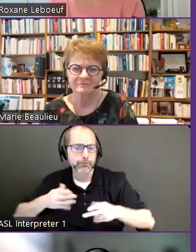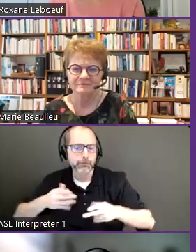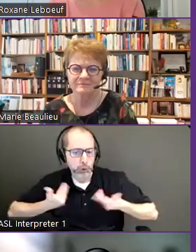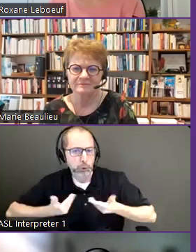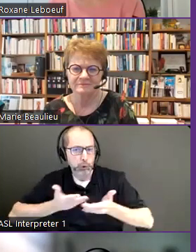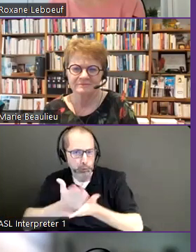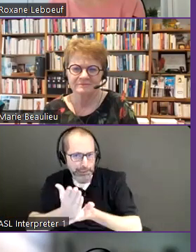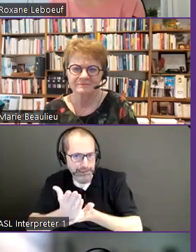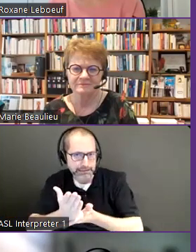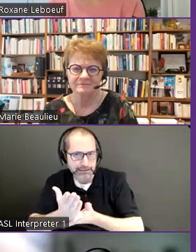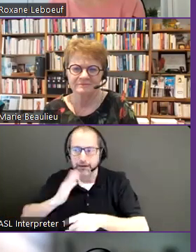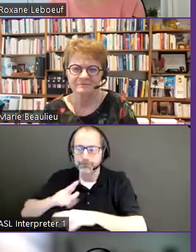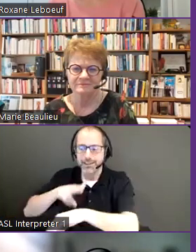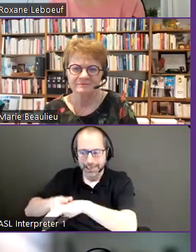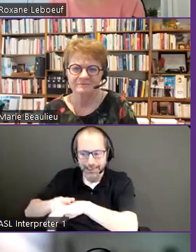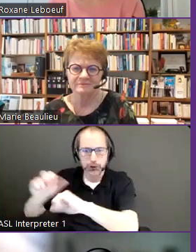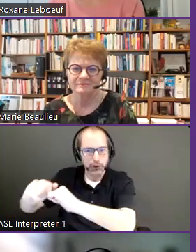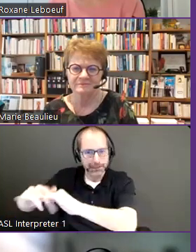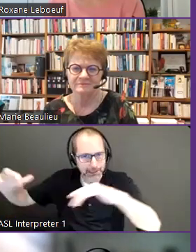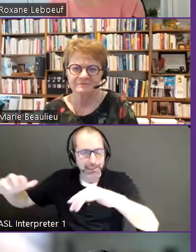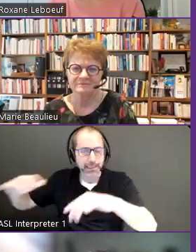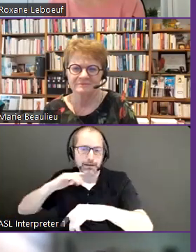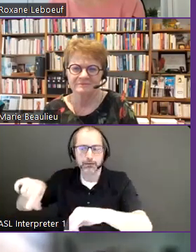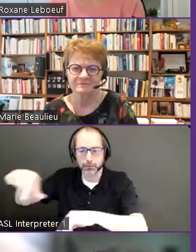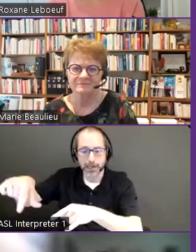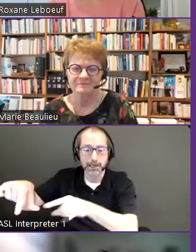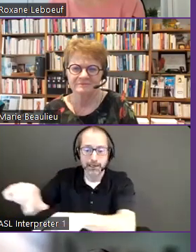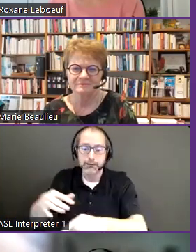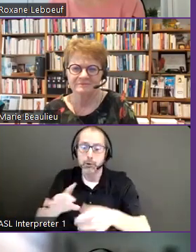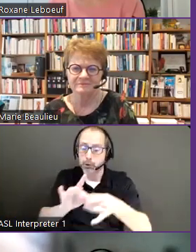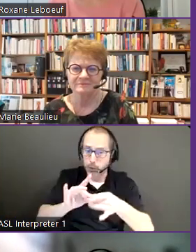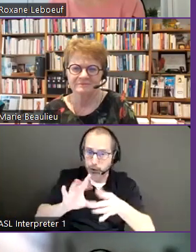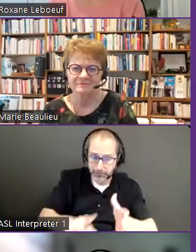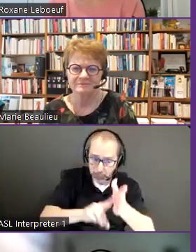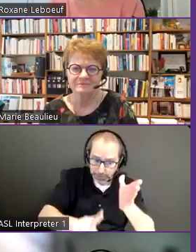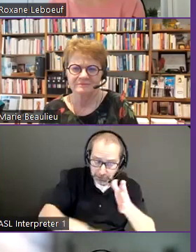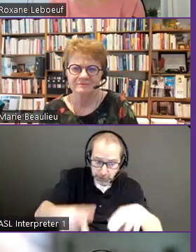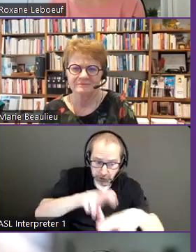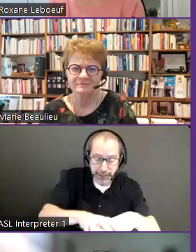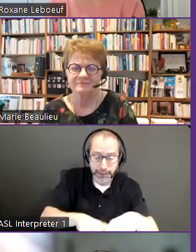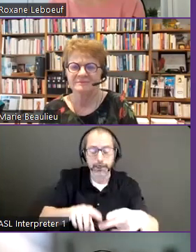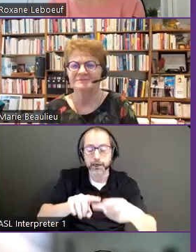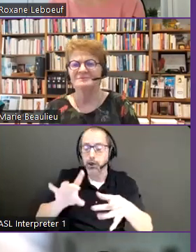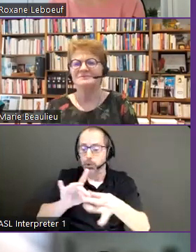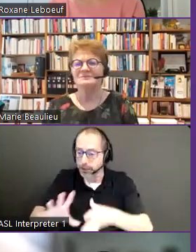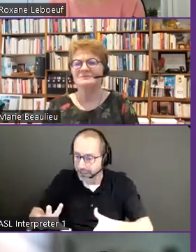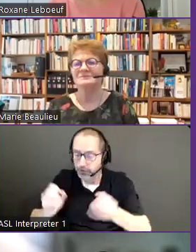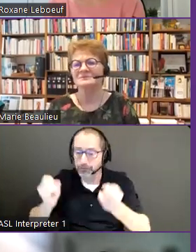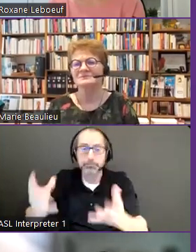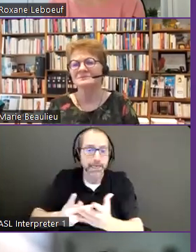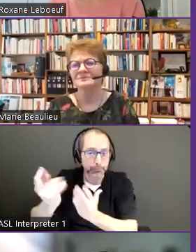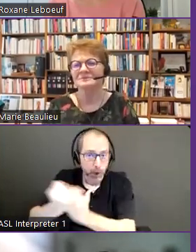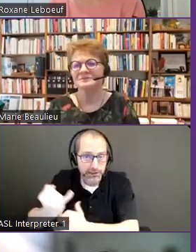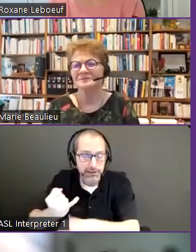As a coordinator of the research chair and coordinator of various projects, she's collaborated on a number of